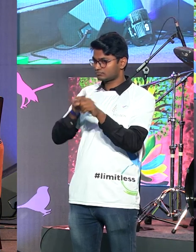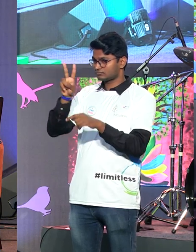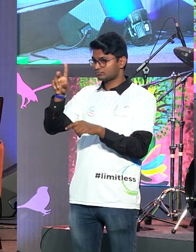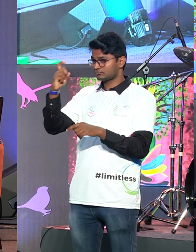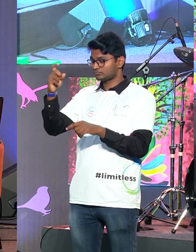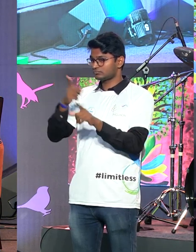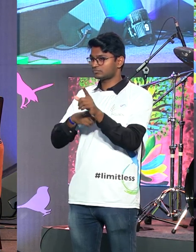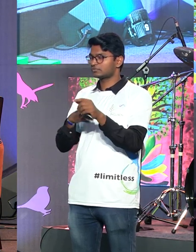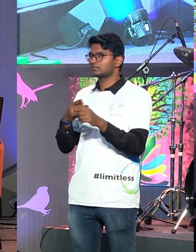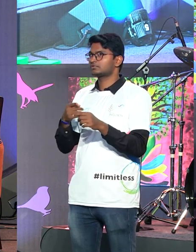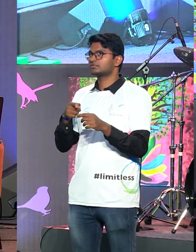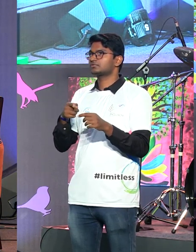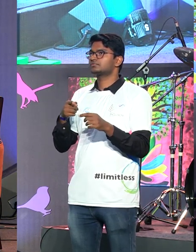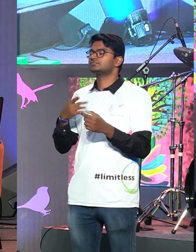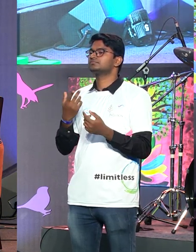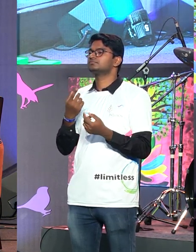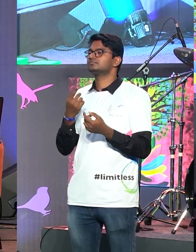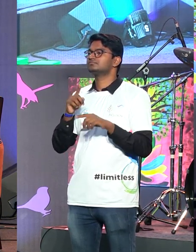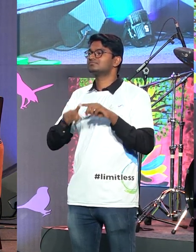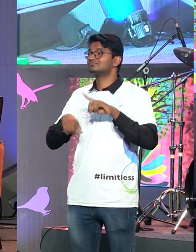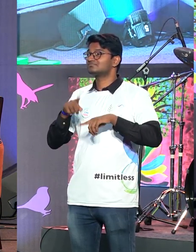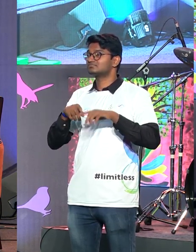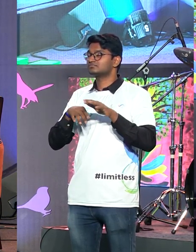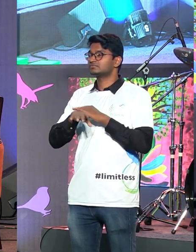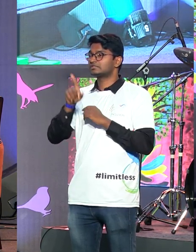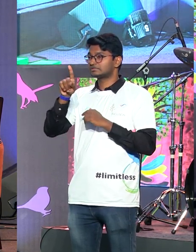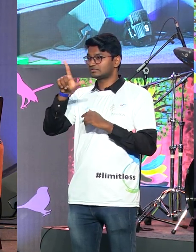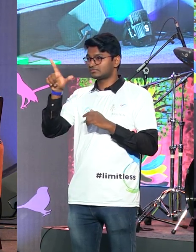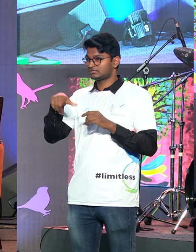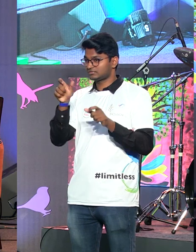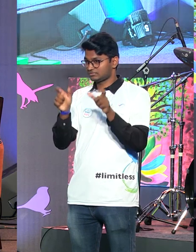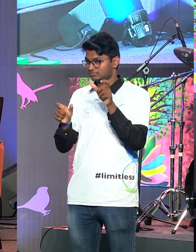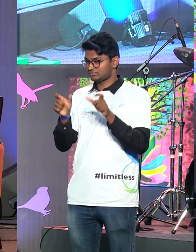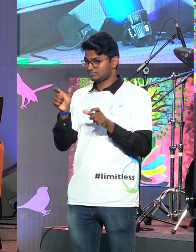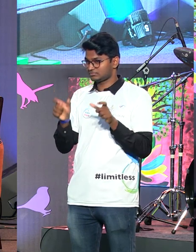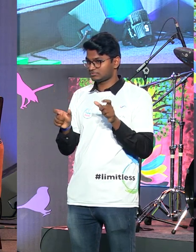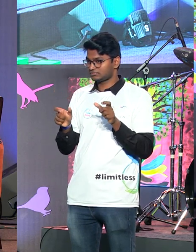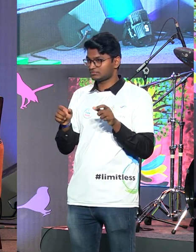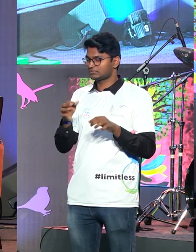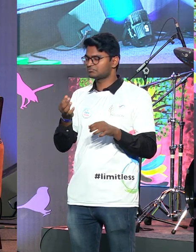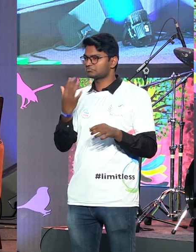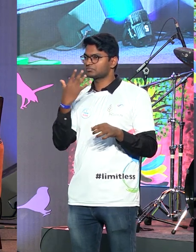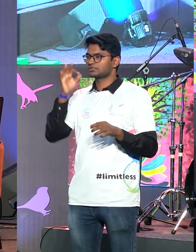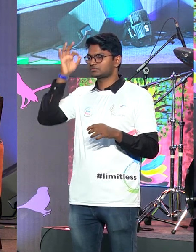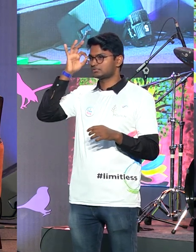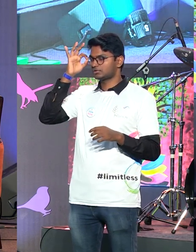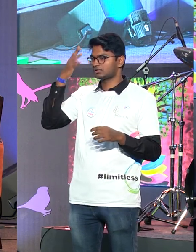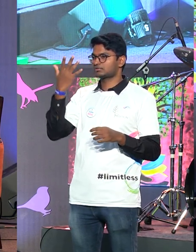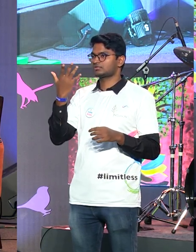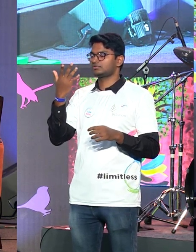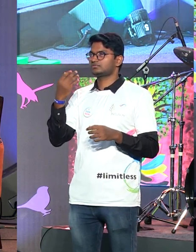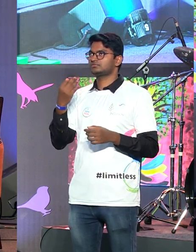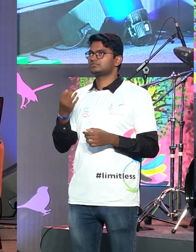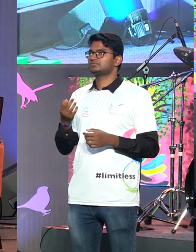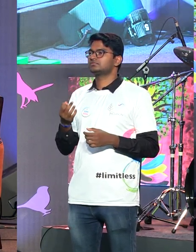17 people who got the best actor or actress award for Oscar award got it for a role of